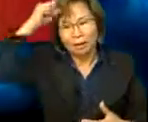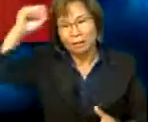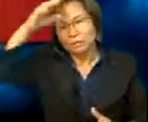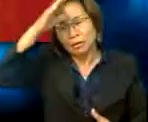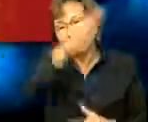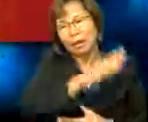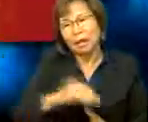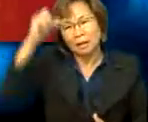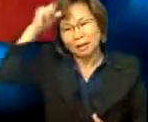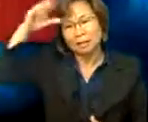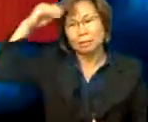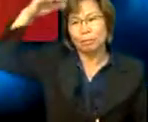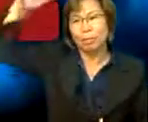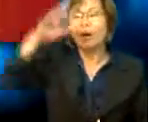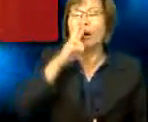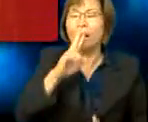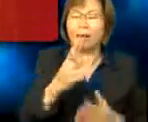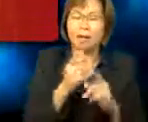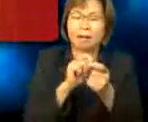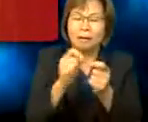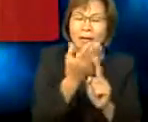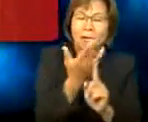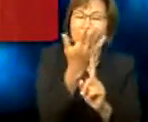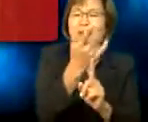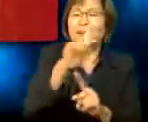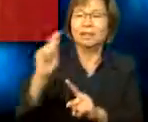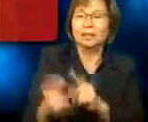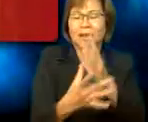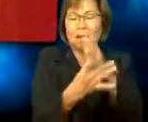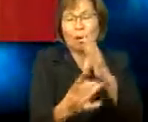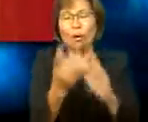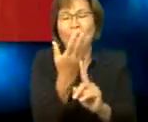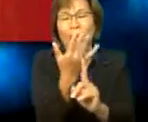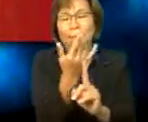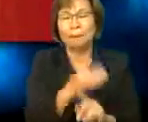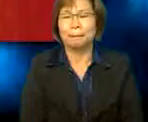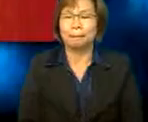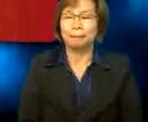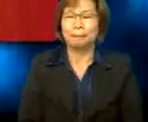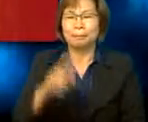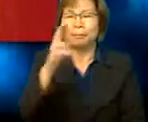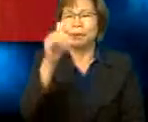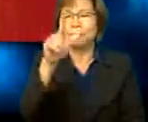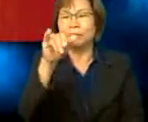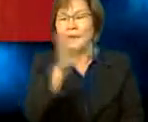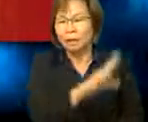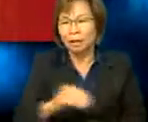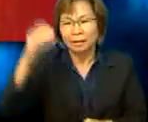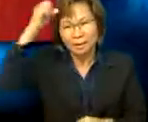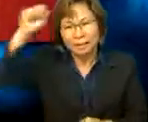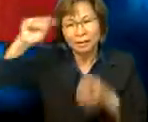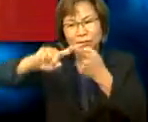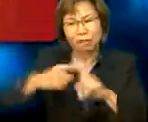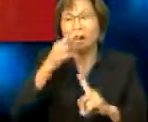His father and his brother are lighting the oil lamps. Ramli and